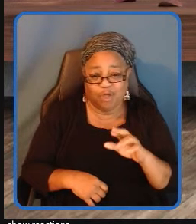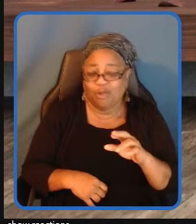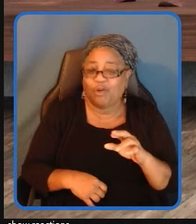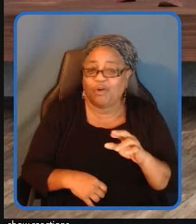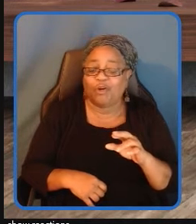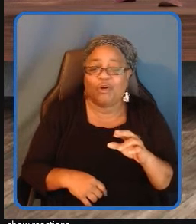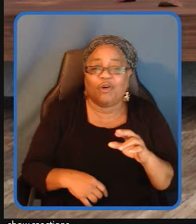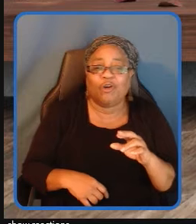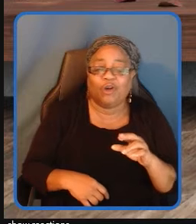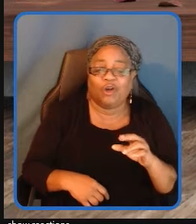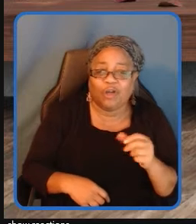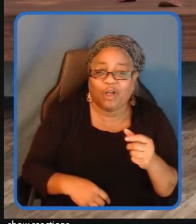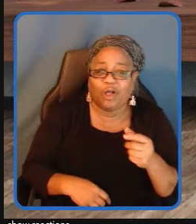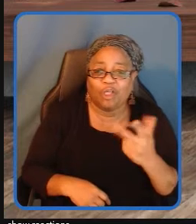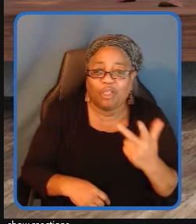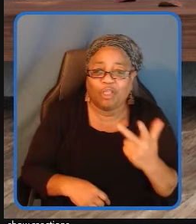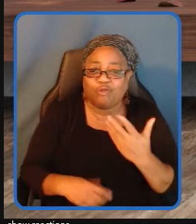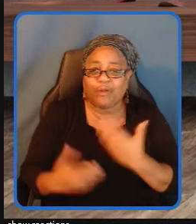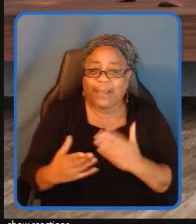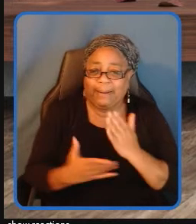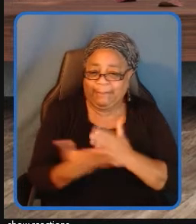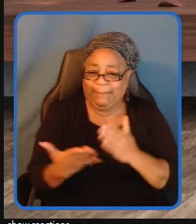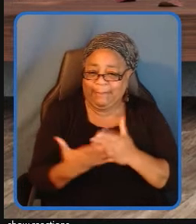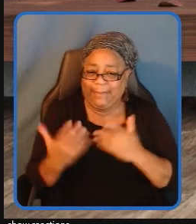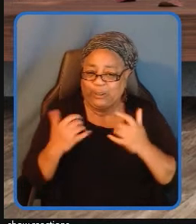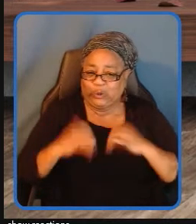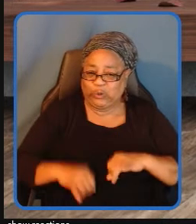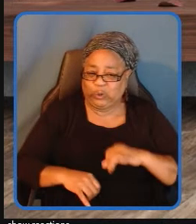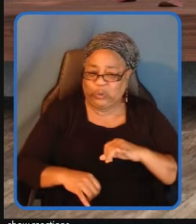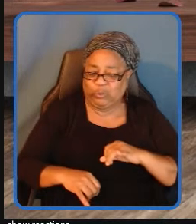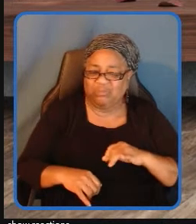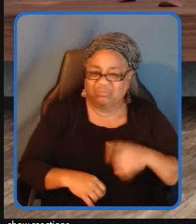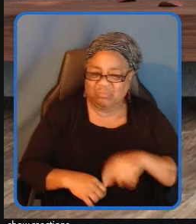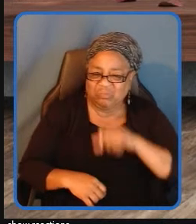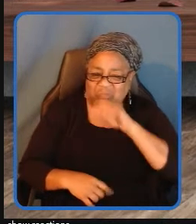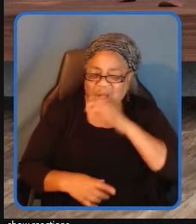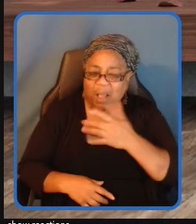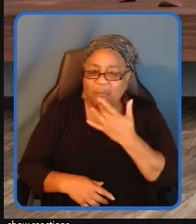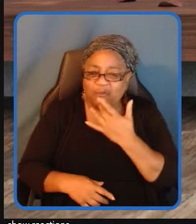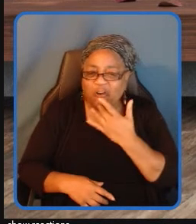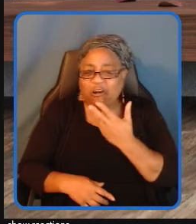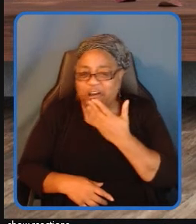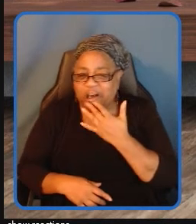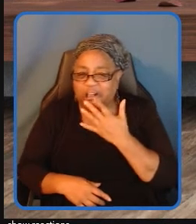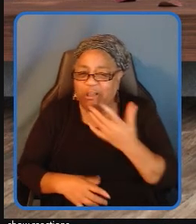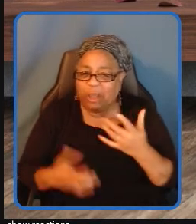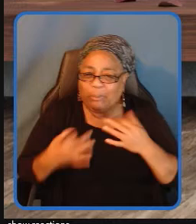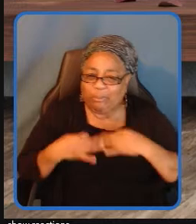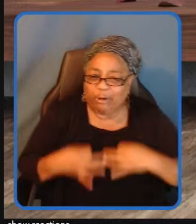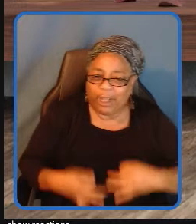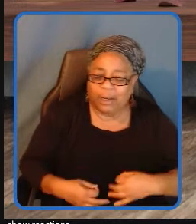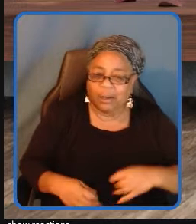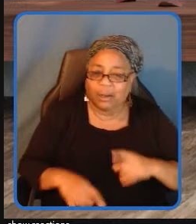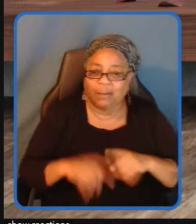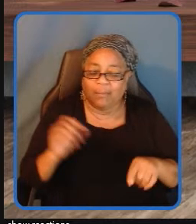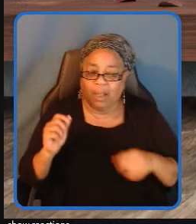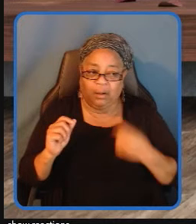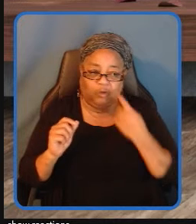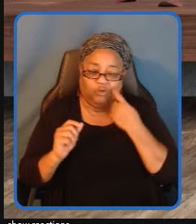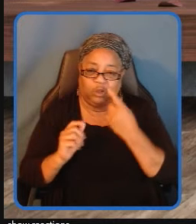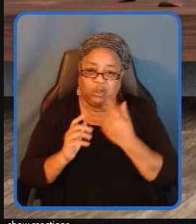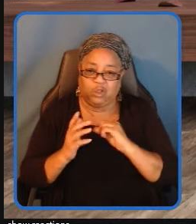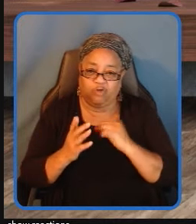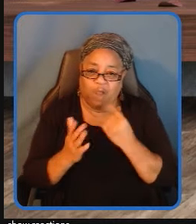love my colors, I love my prints. But in my mind, like at that time when I was like fresh out of university, 21 years